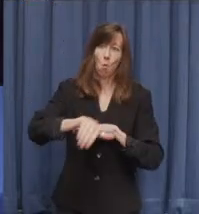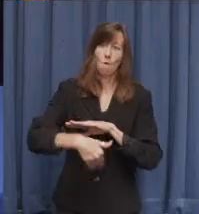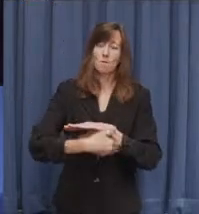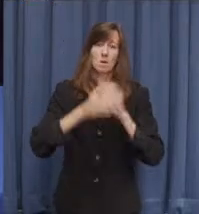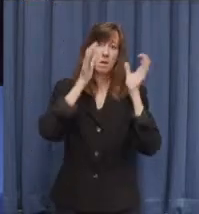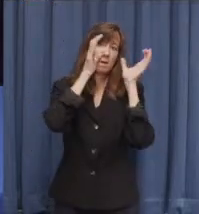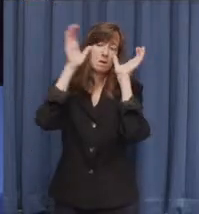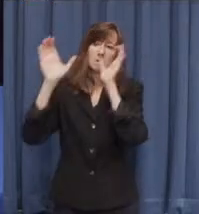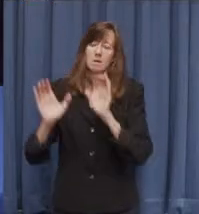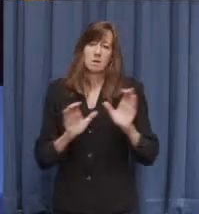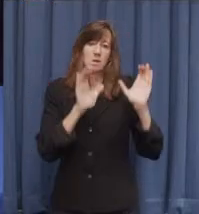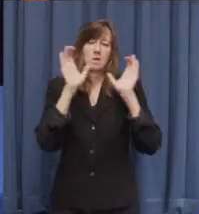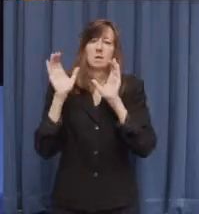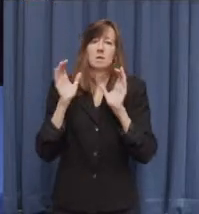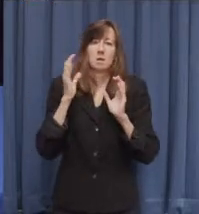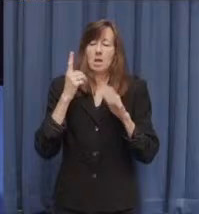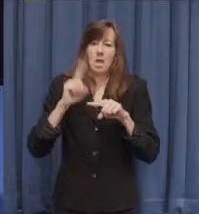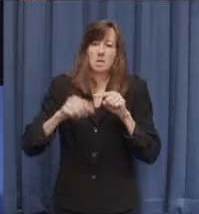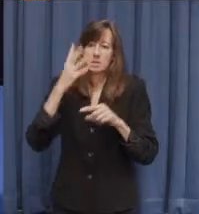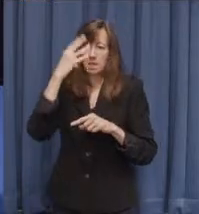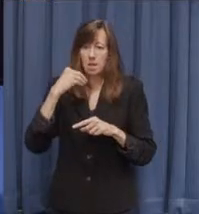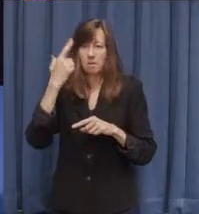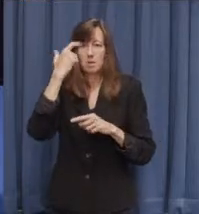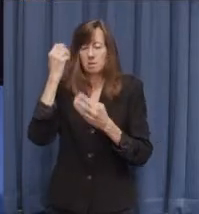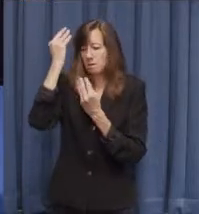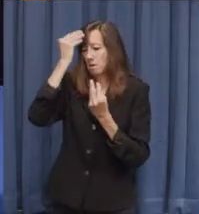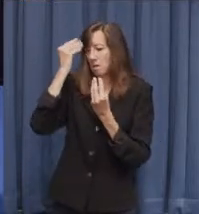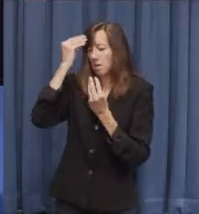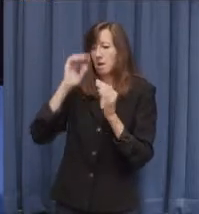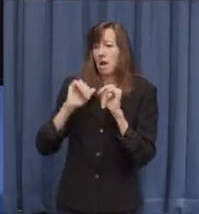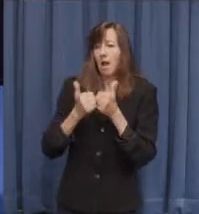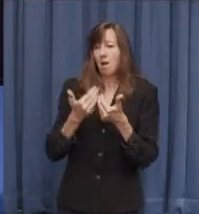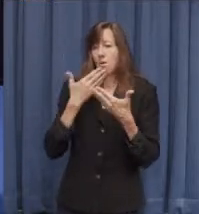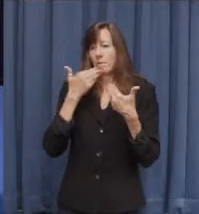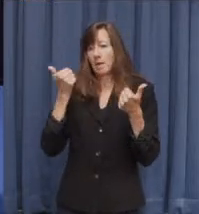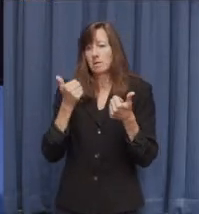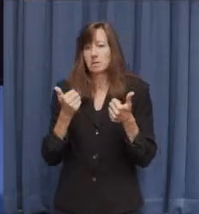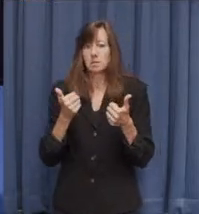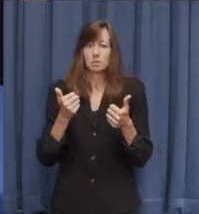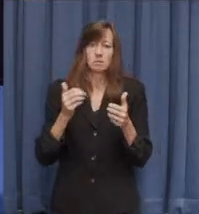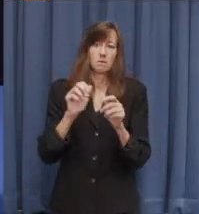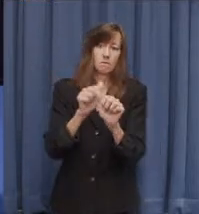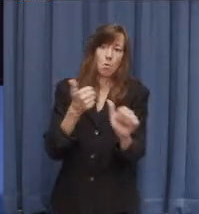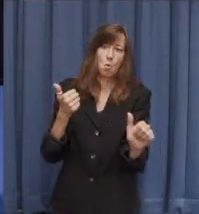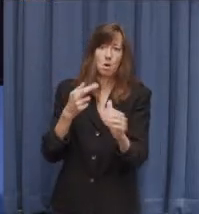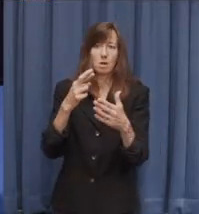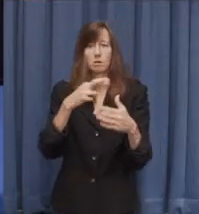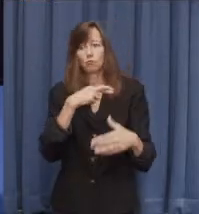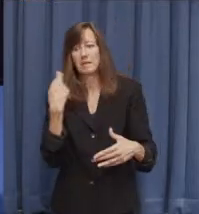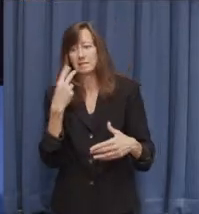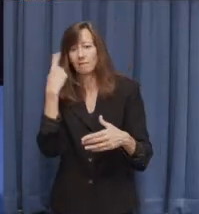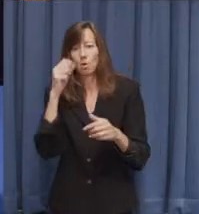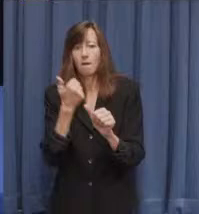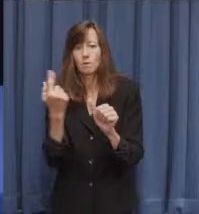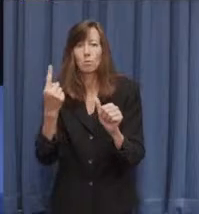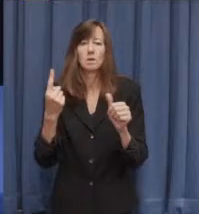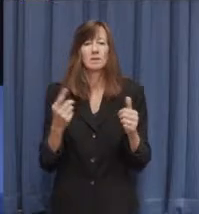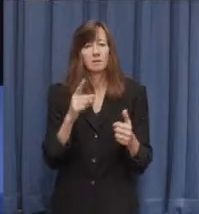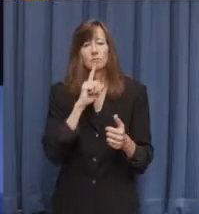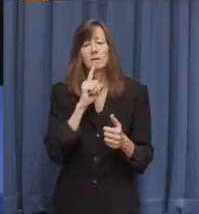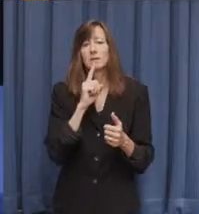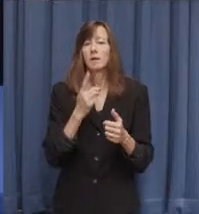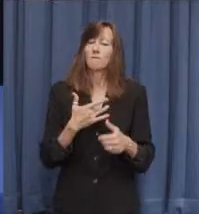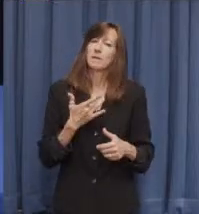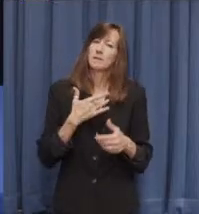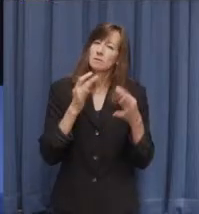that balance right. But ultimately, it is about that trust. That's why I think it's so important to keep you all updated, to use the